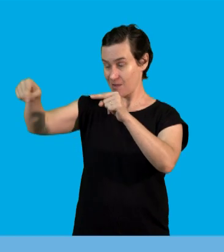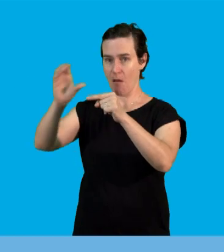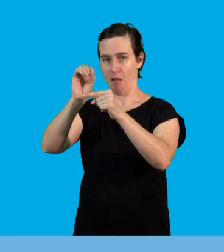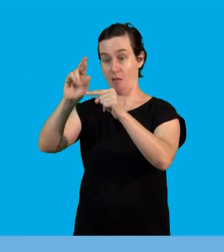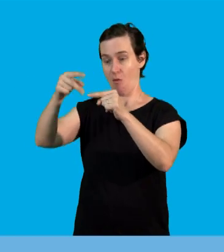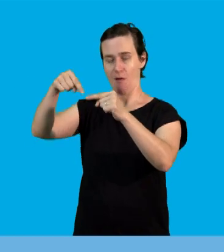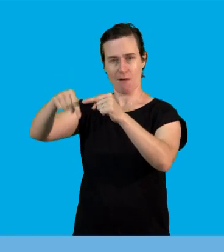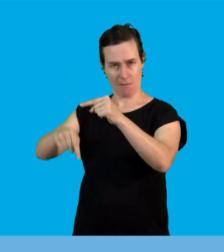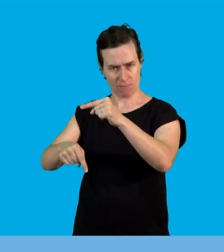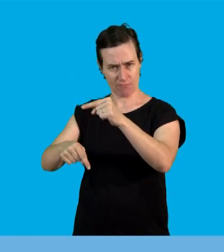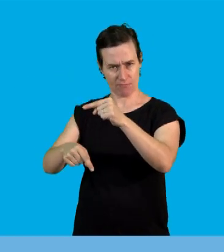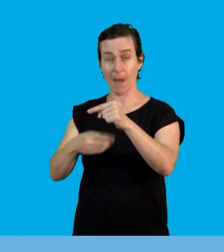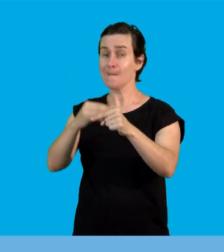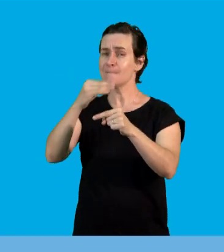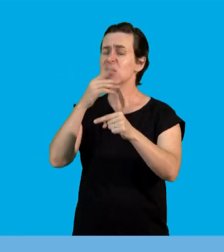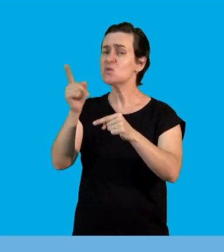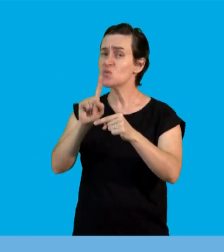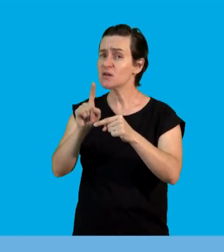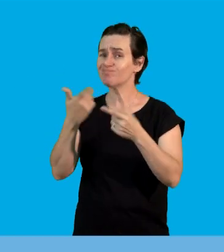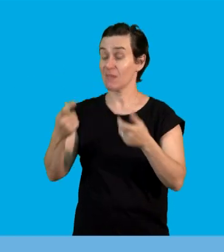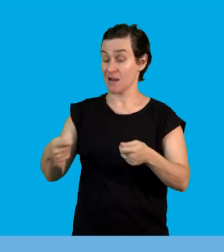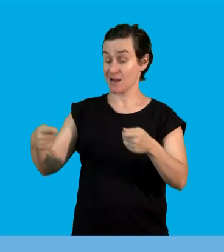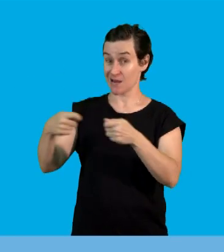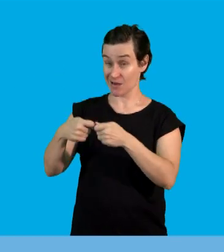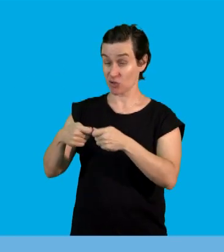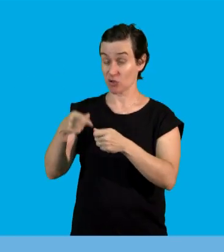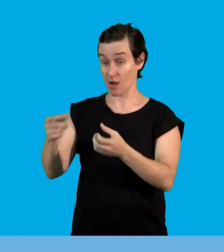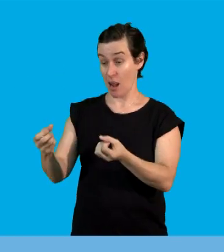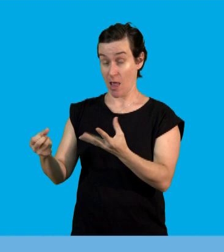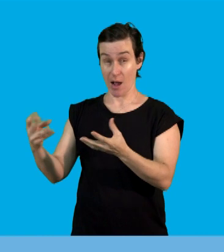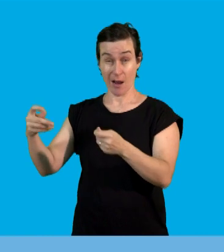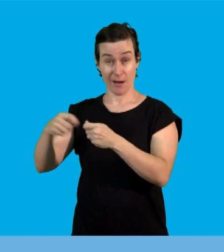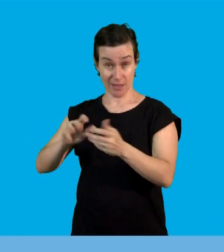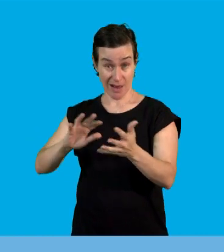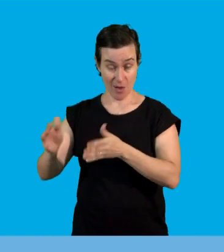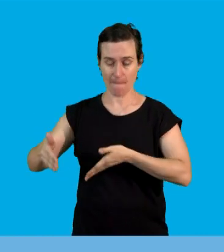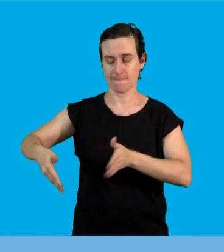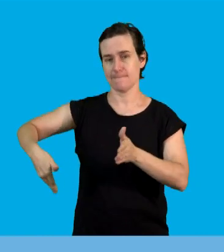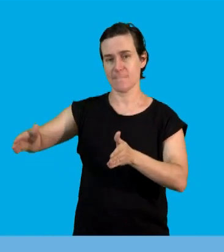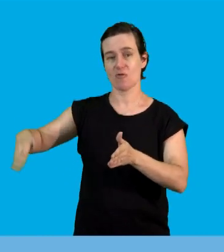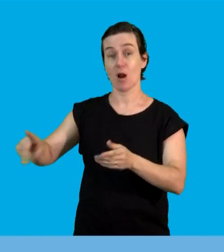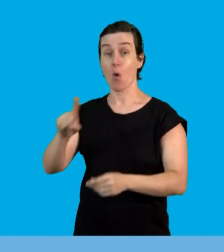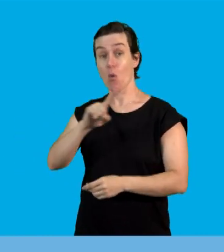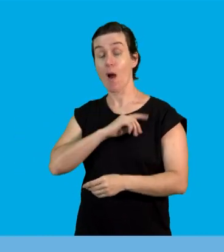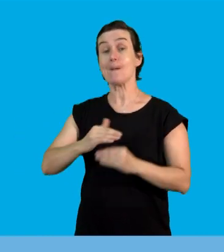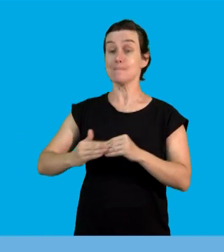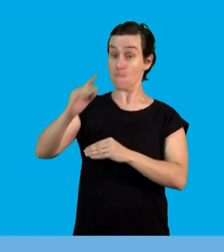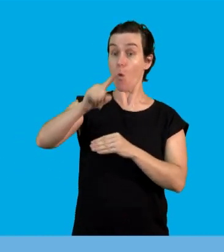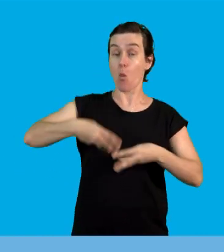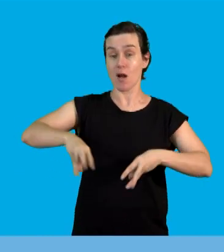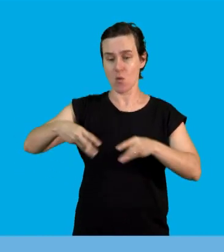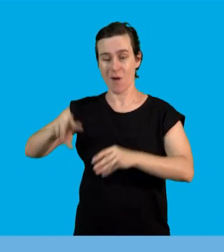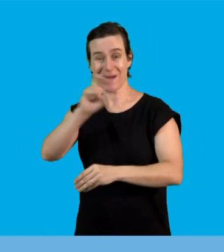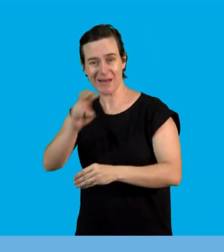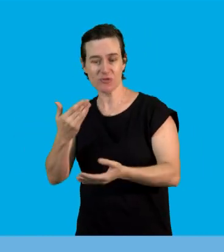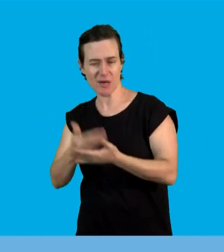resistors, then we can say that our connection and these light bulbs are connected in parallel, because there's more than one pathway for the current